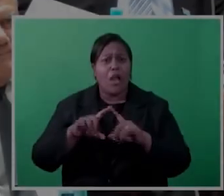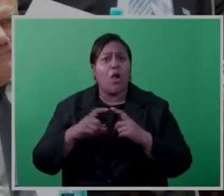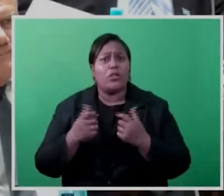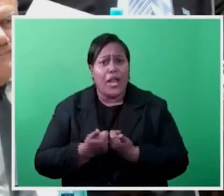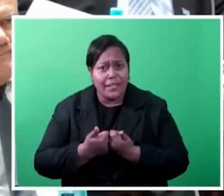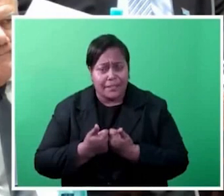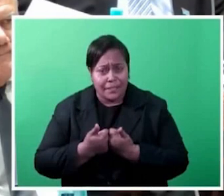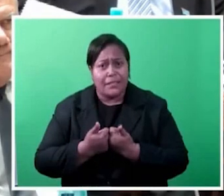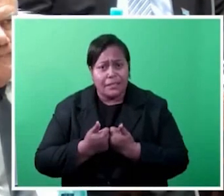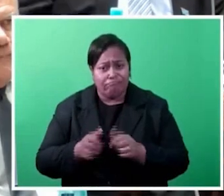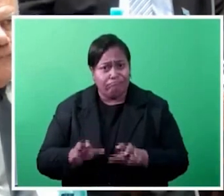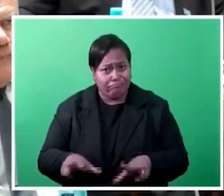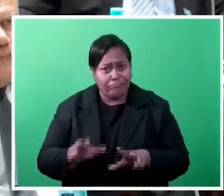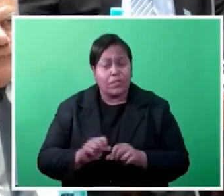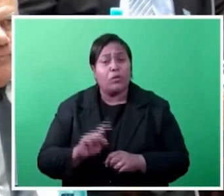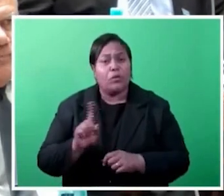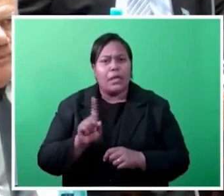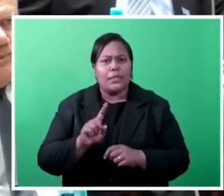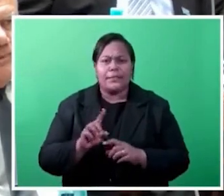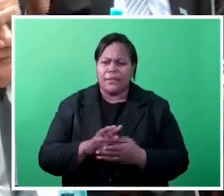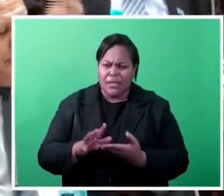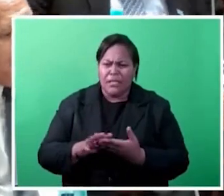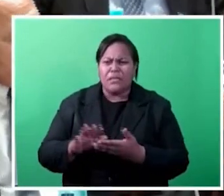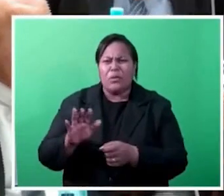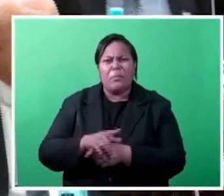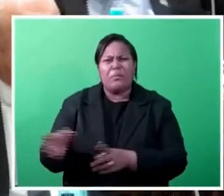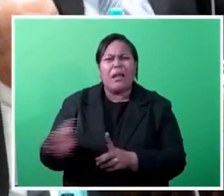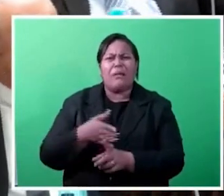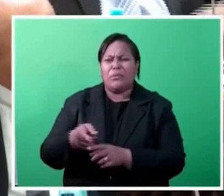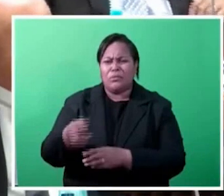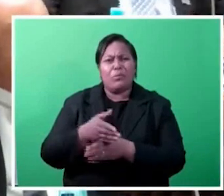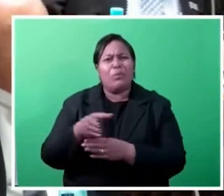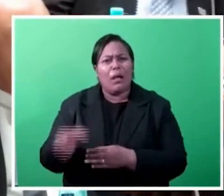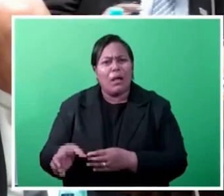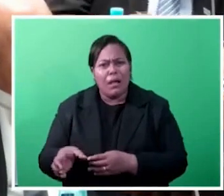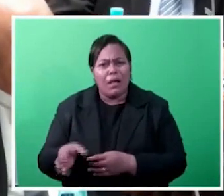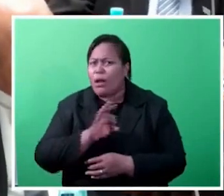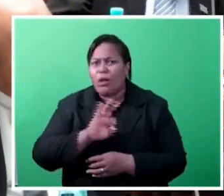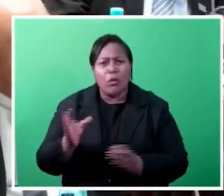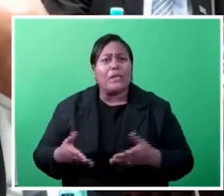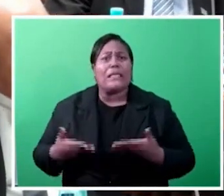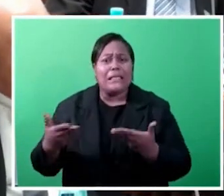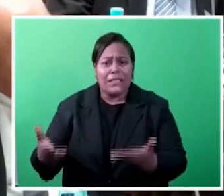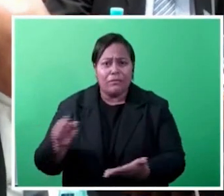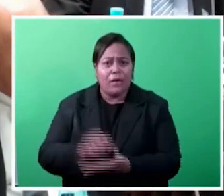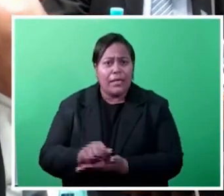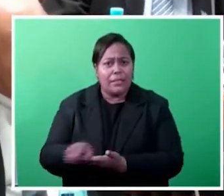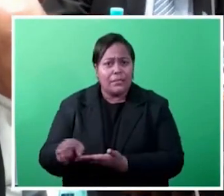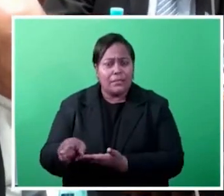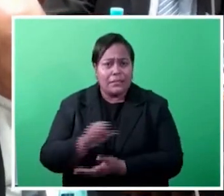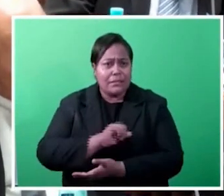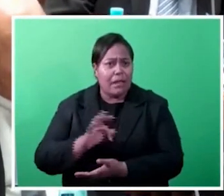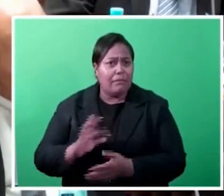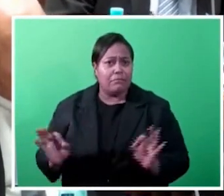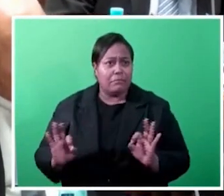designed to exploit the workers. It does not give them any right at all. Here in